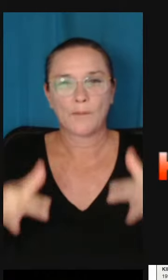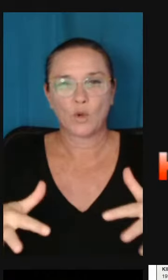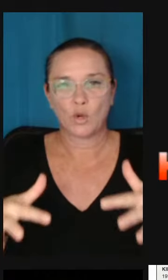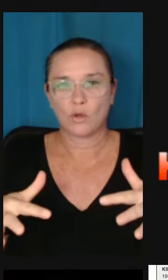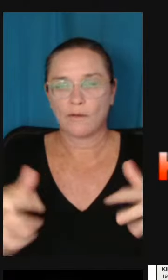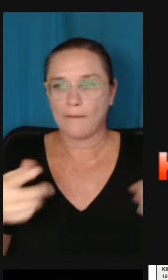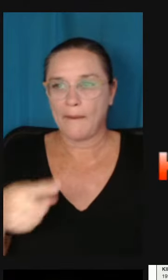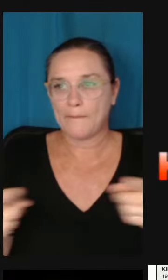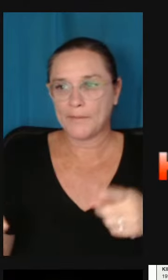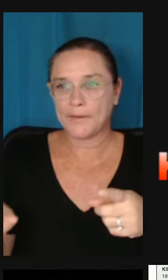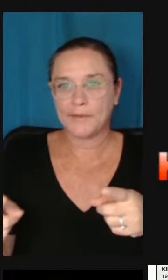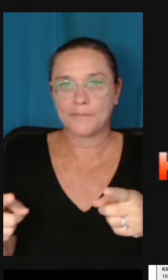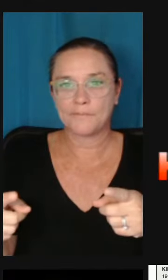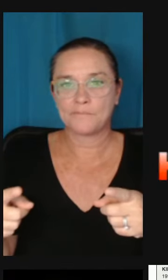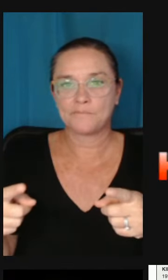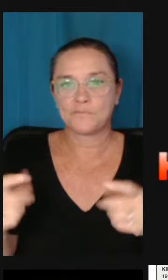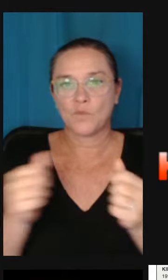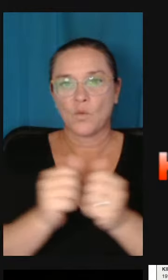with